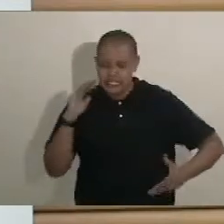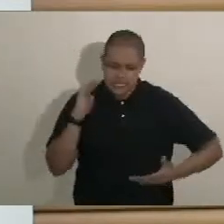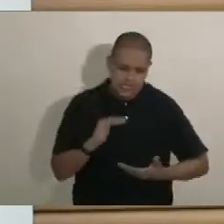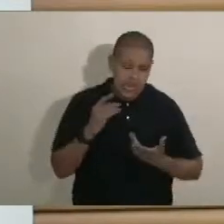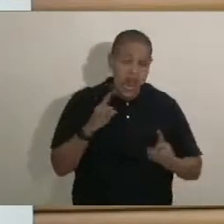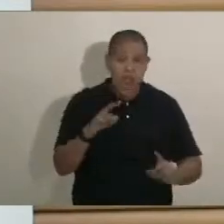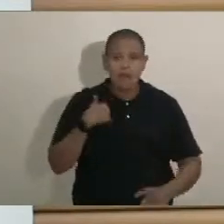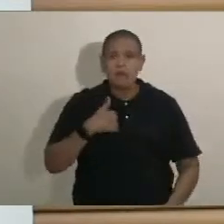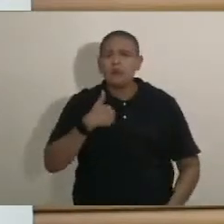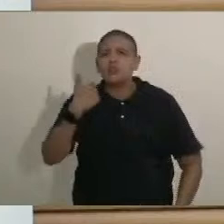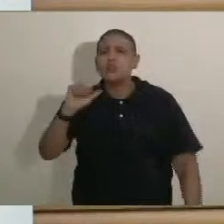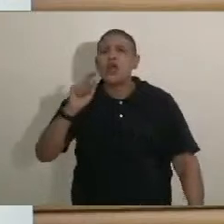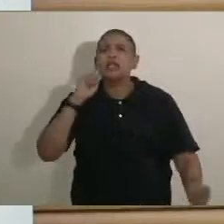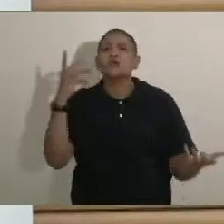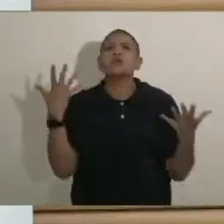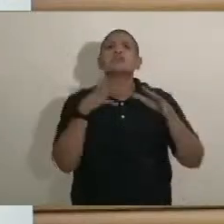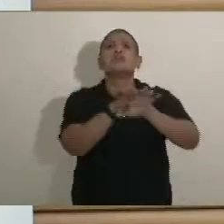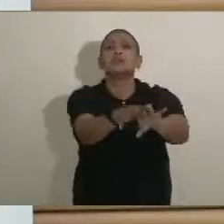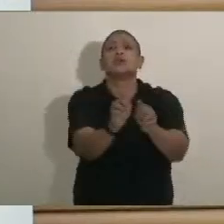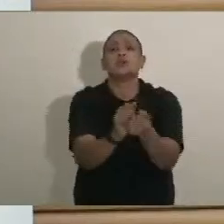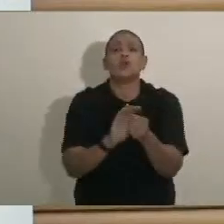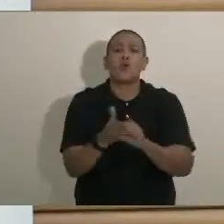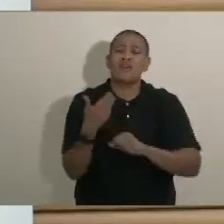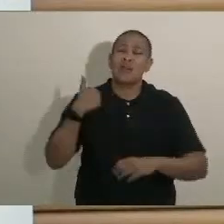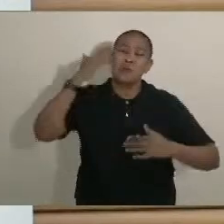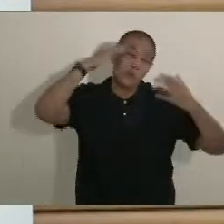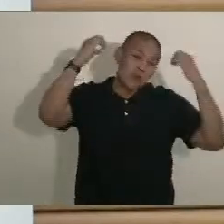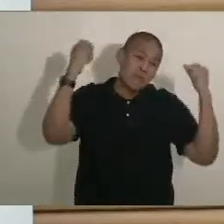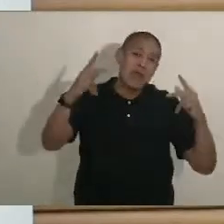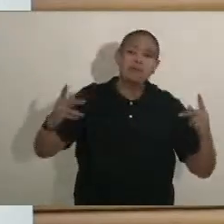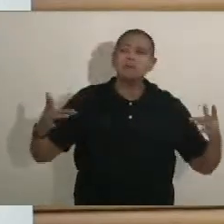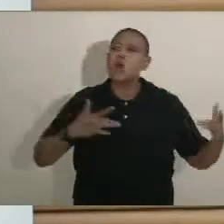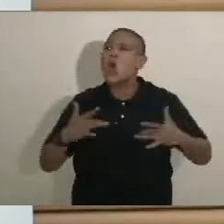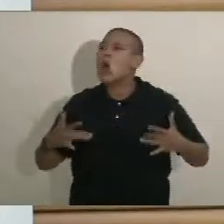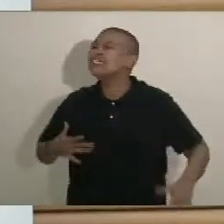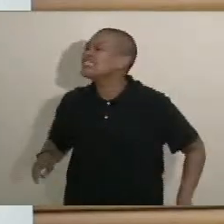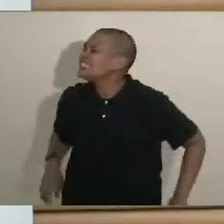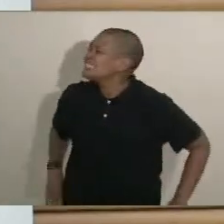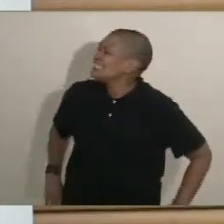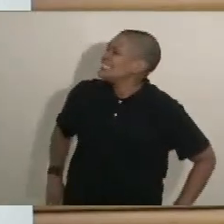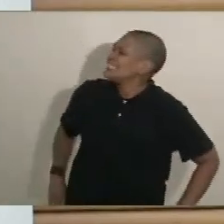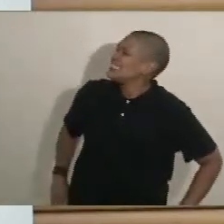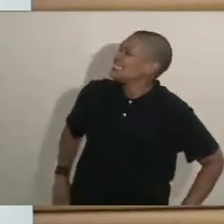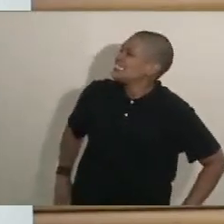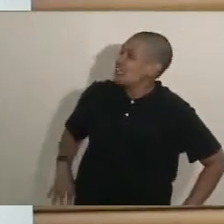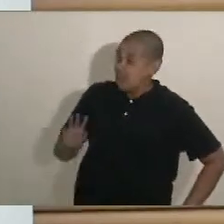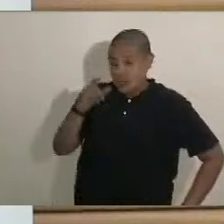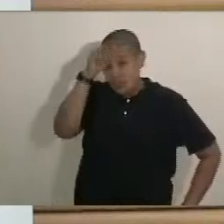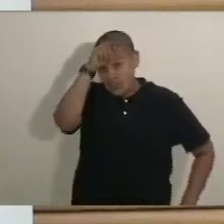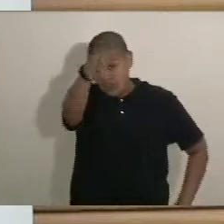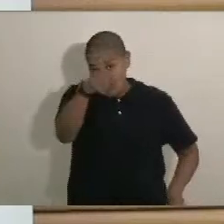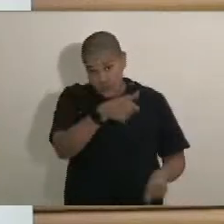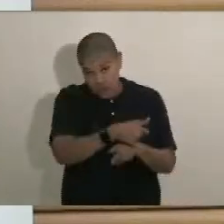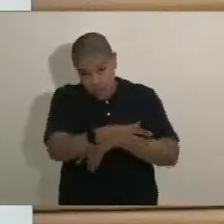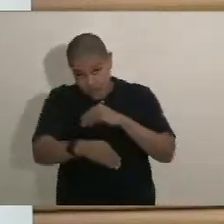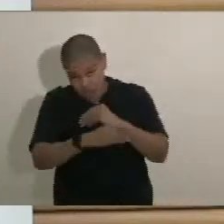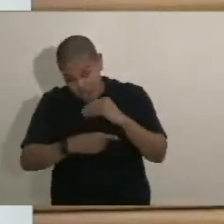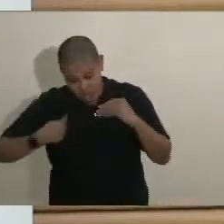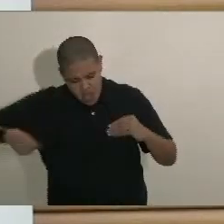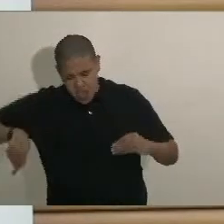to coexist with COVID, and I know a lot of persons are concerned about that. But